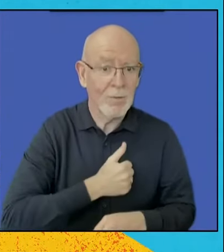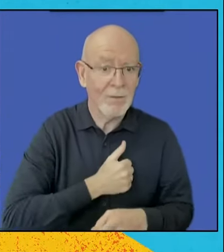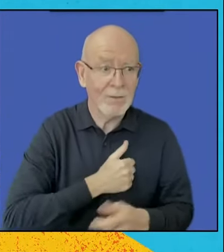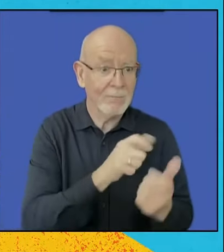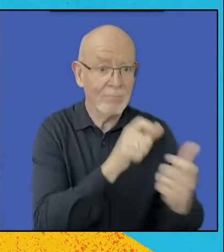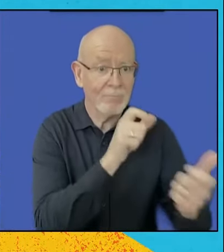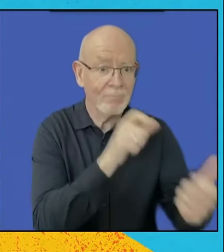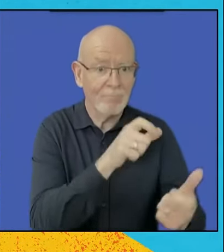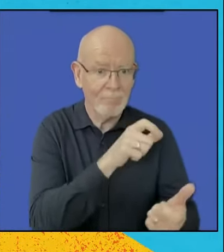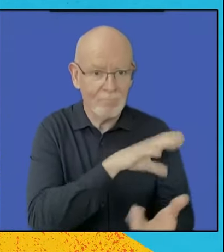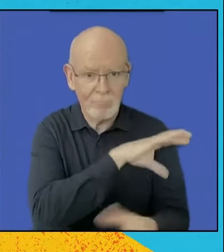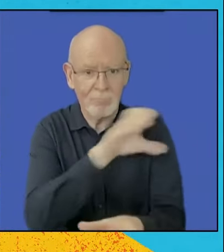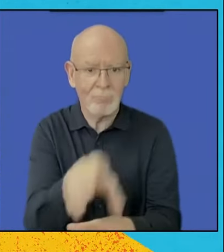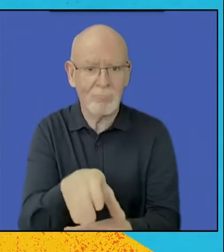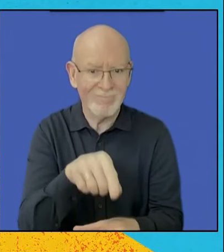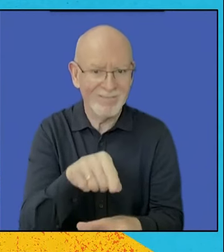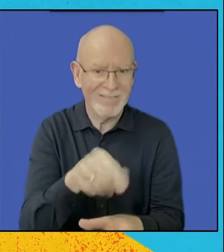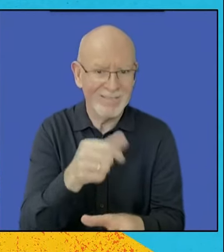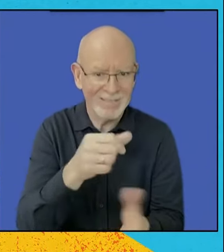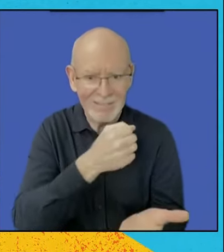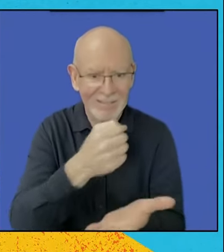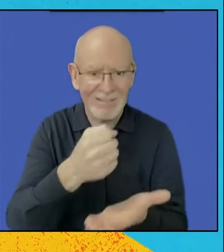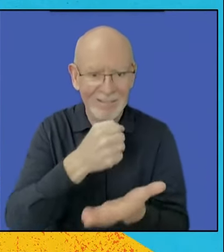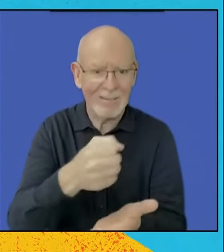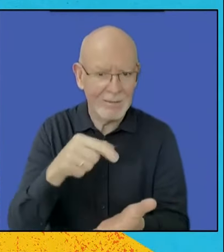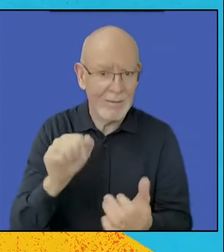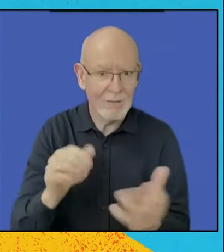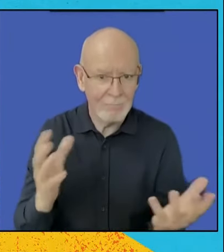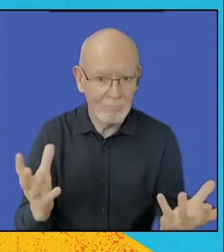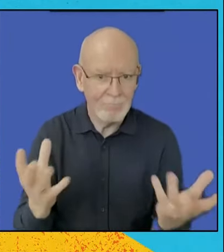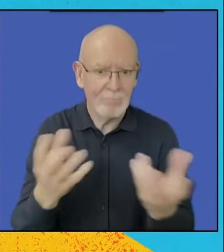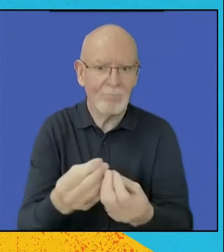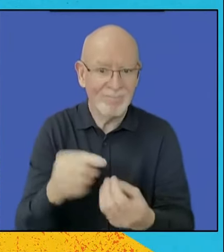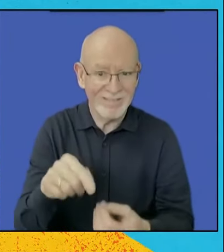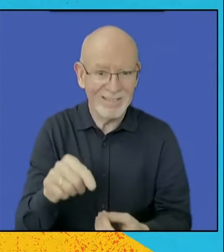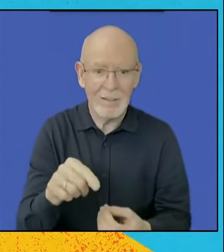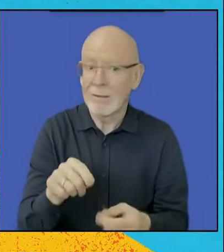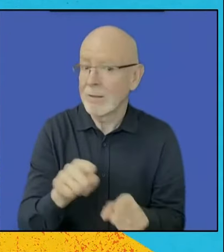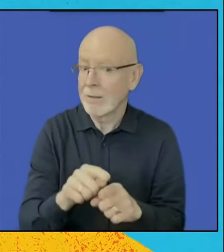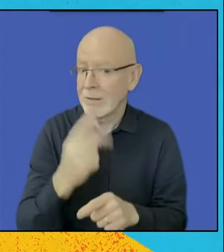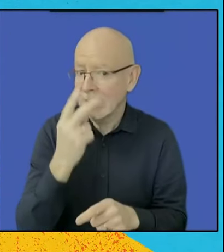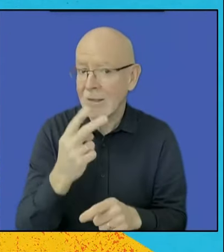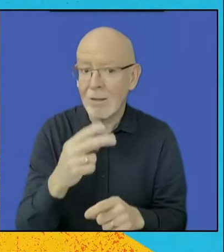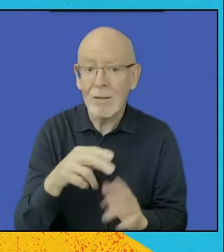involve creating a special fund or grant program dedicated to child participation.